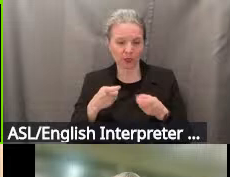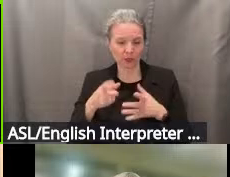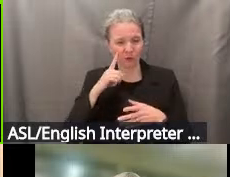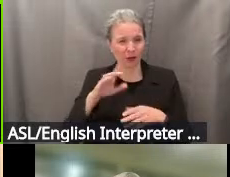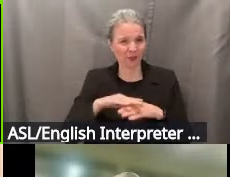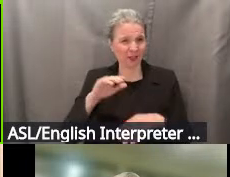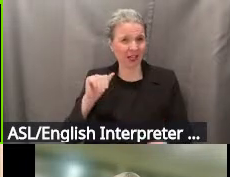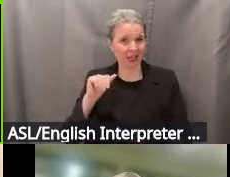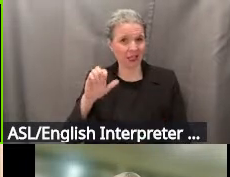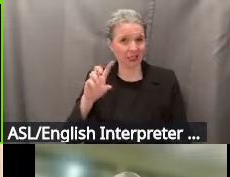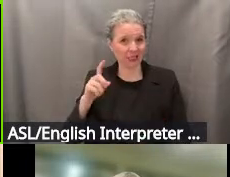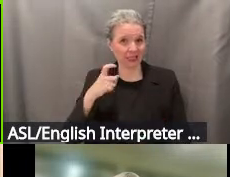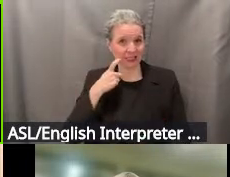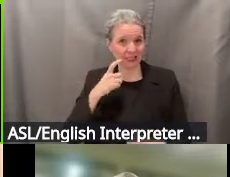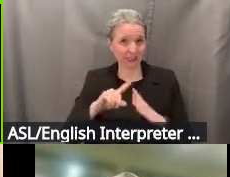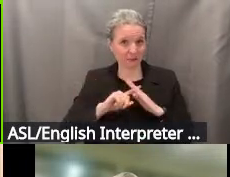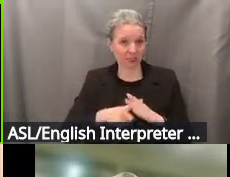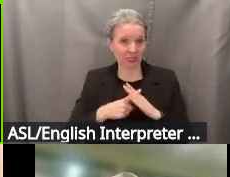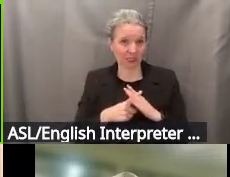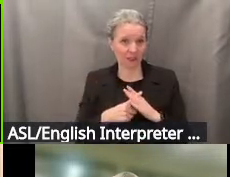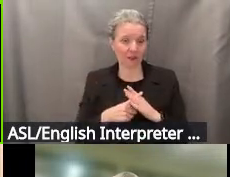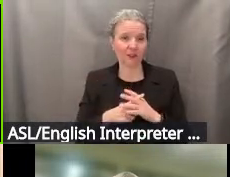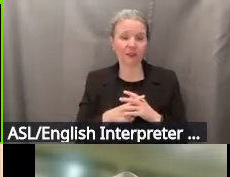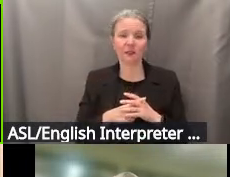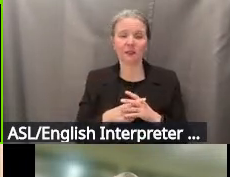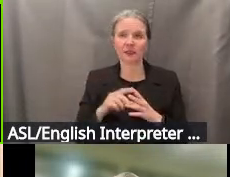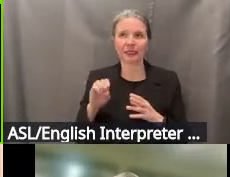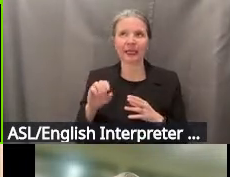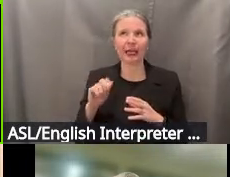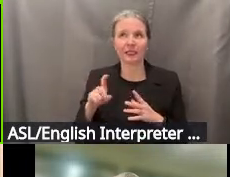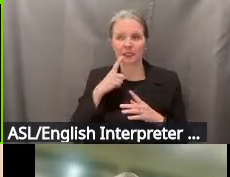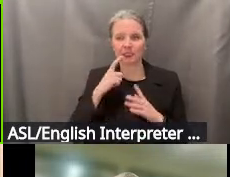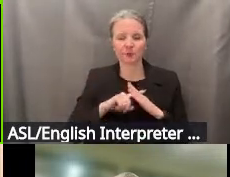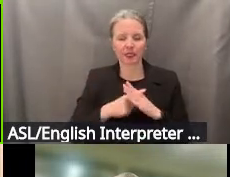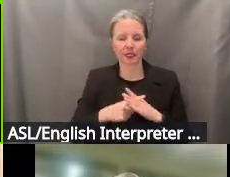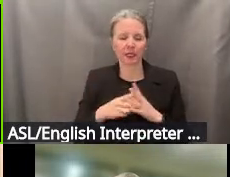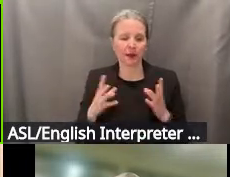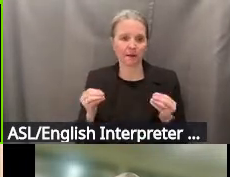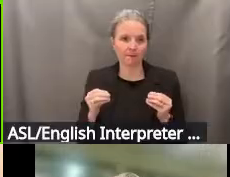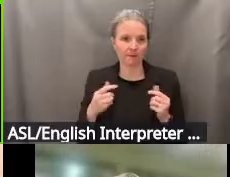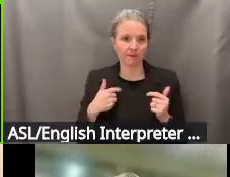the beginning. I think that